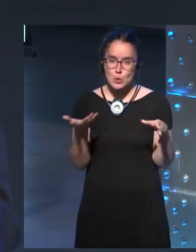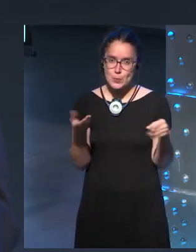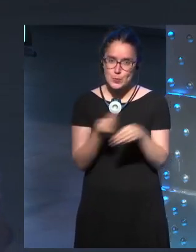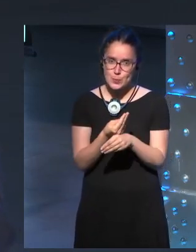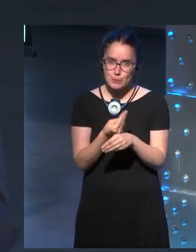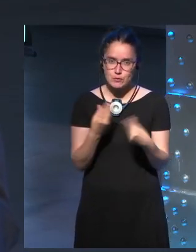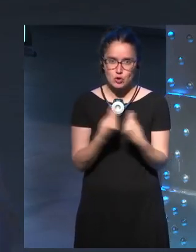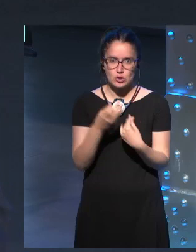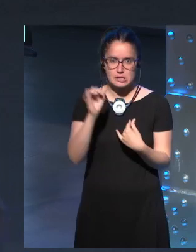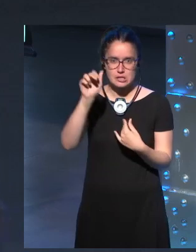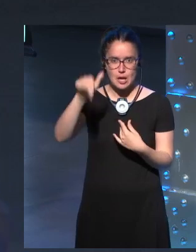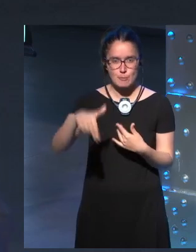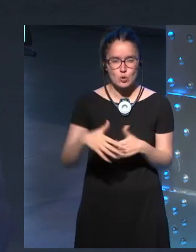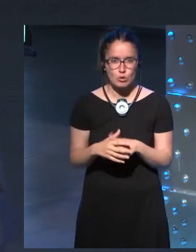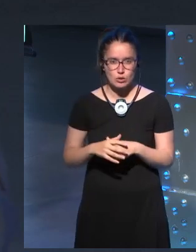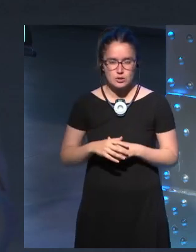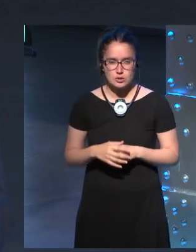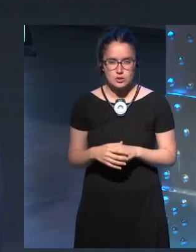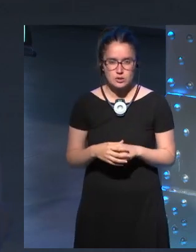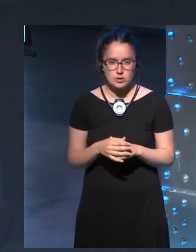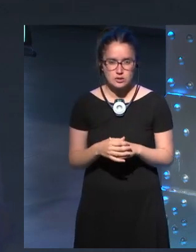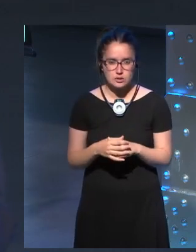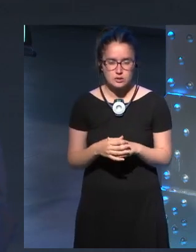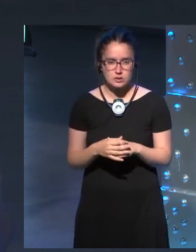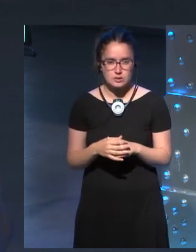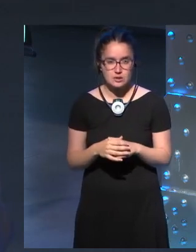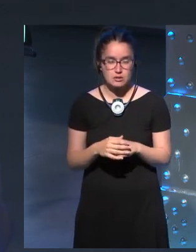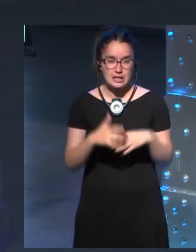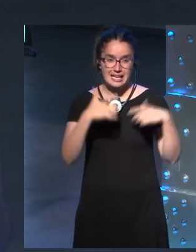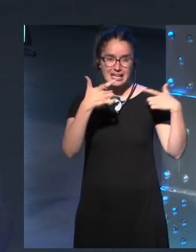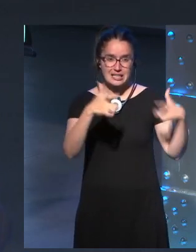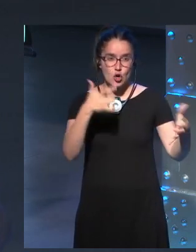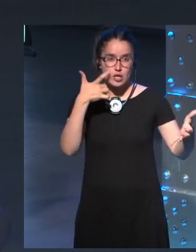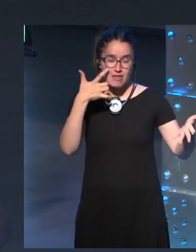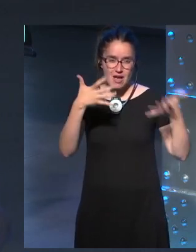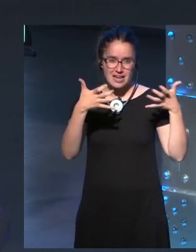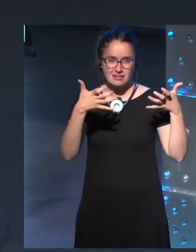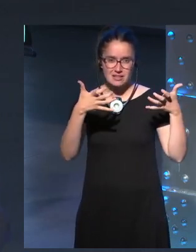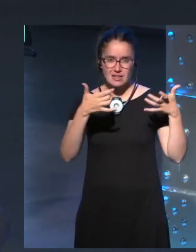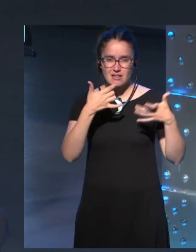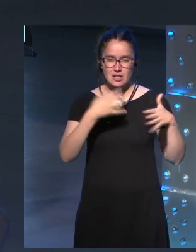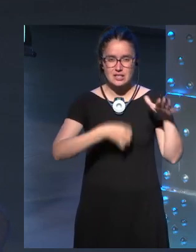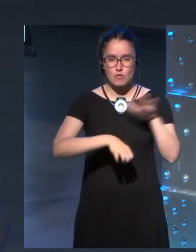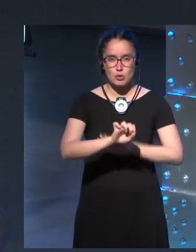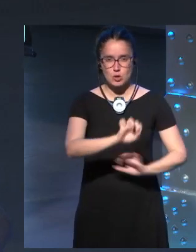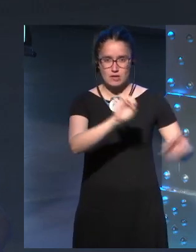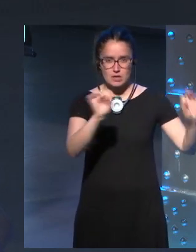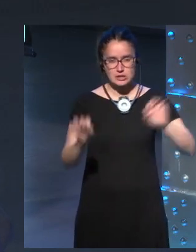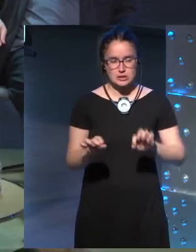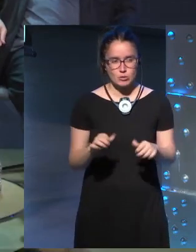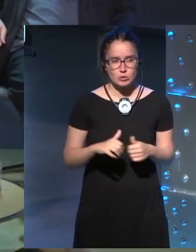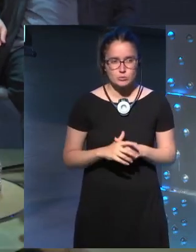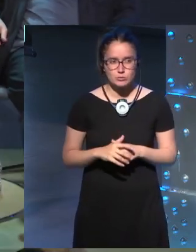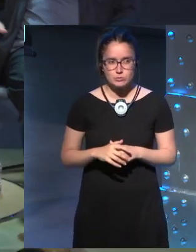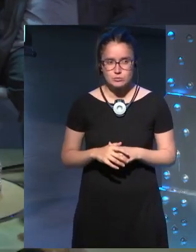I don't agree very much. And it's about the category of art that you give to